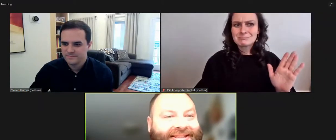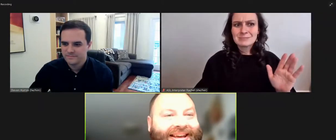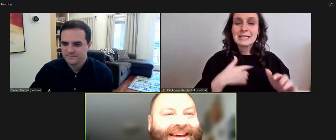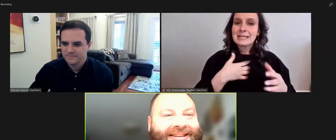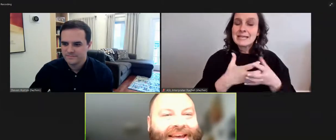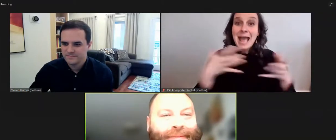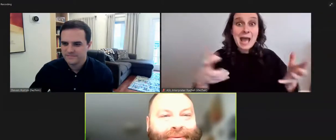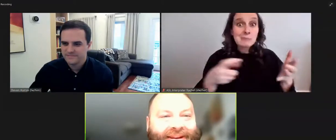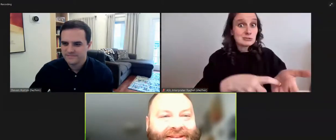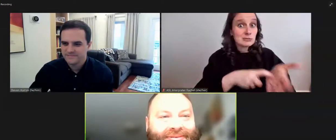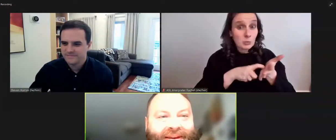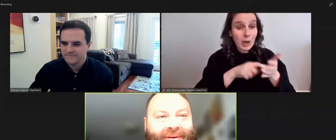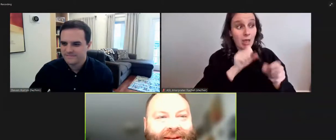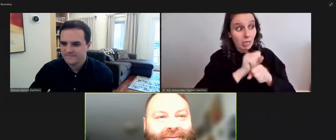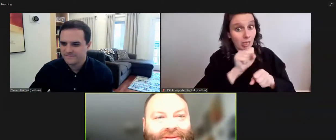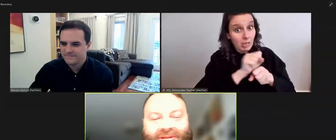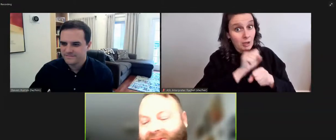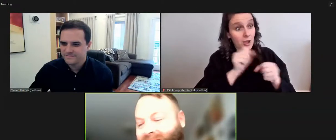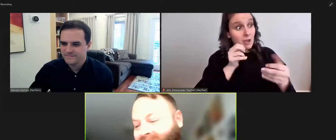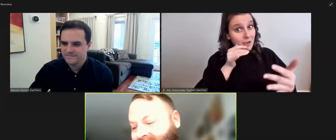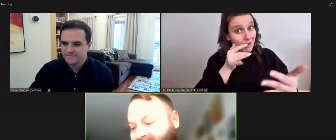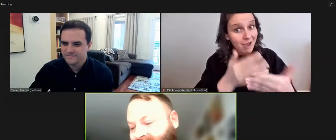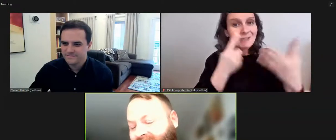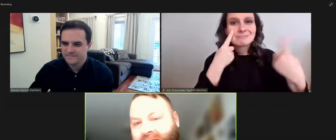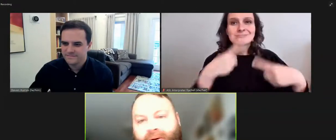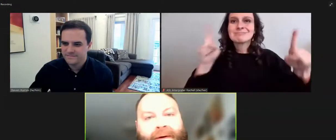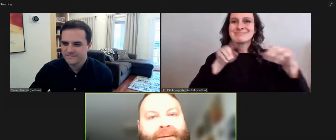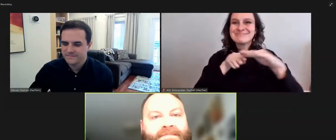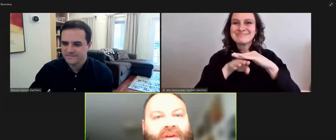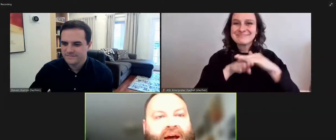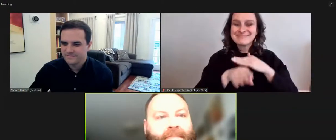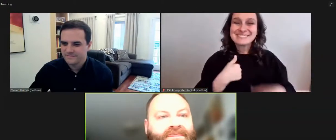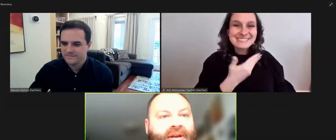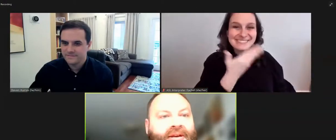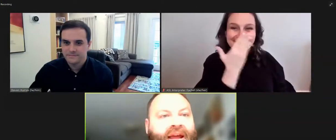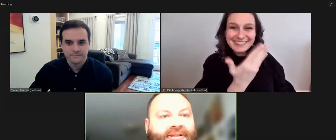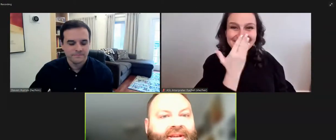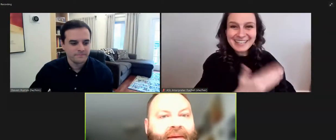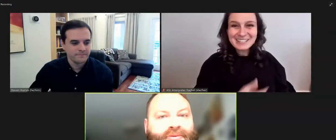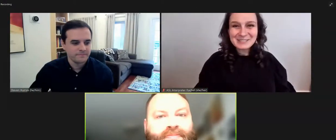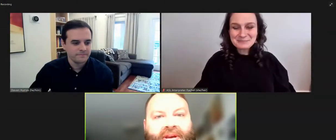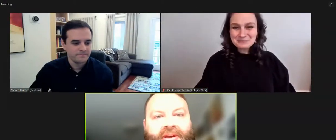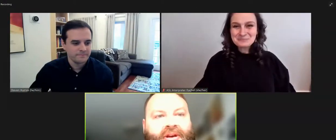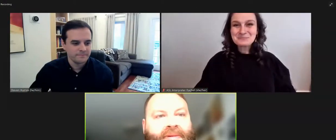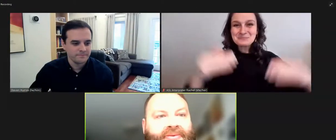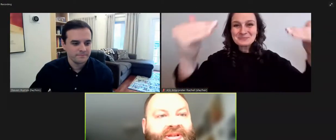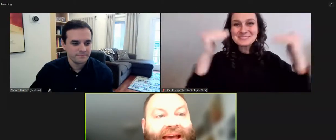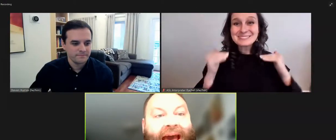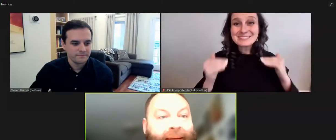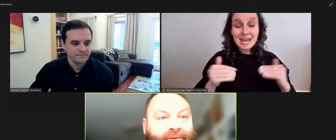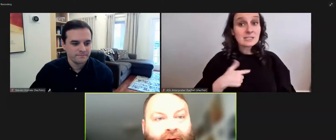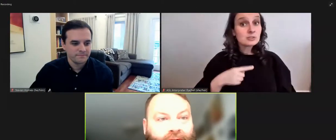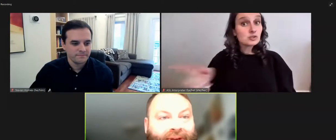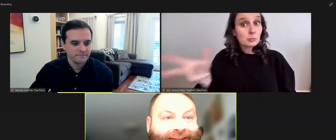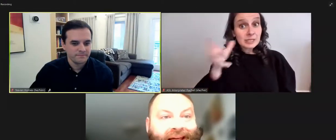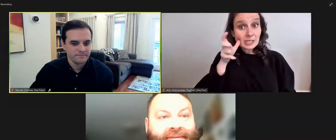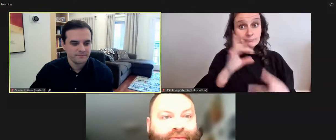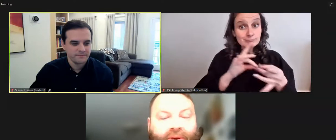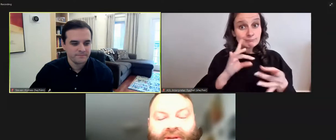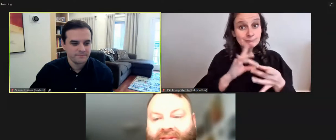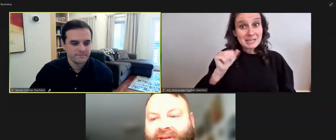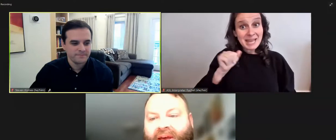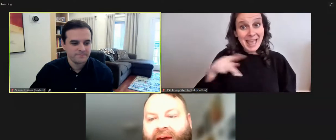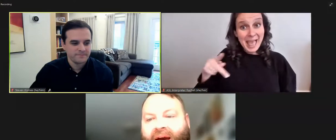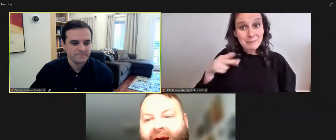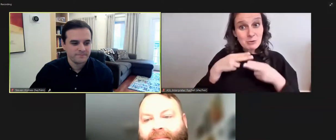it takes to get where we need to be when it comes to accessibility. So thank you. Next up, you've been hearing about this app called